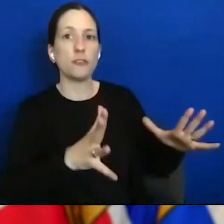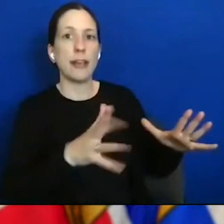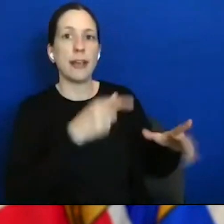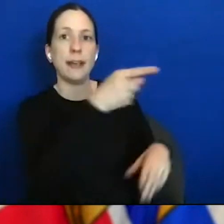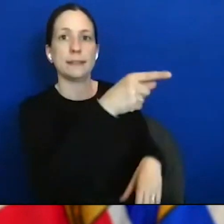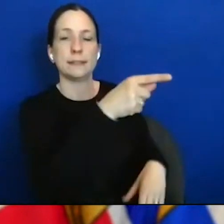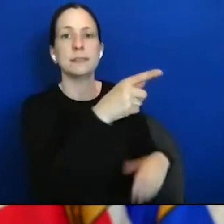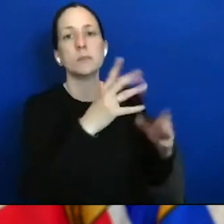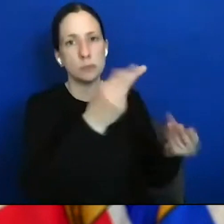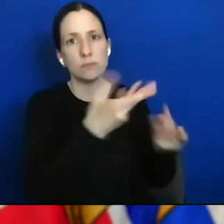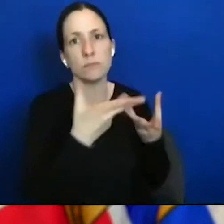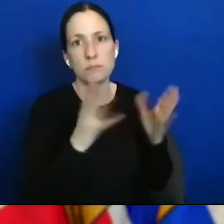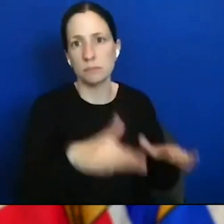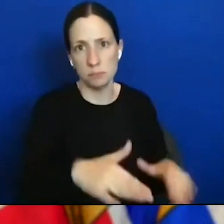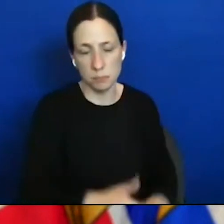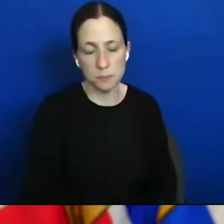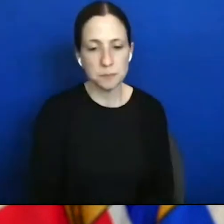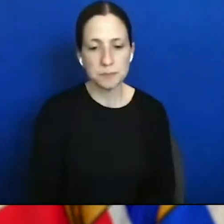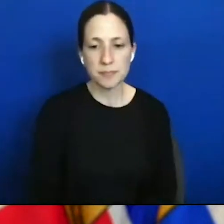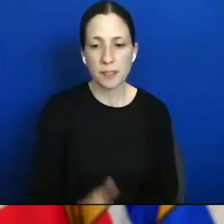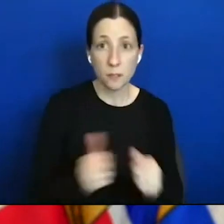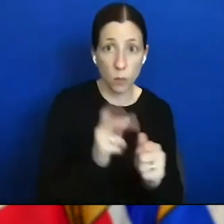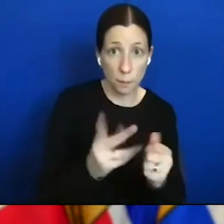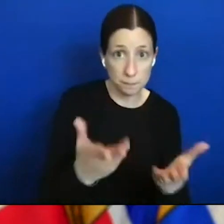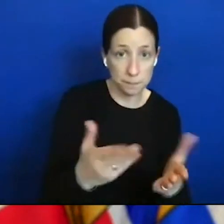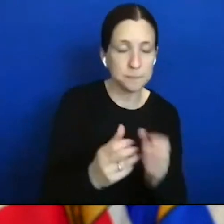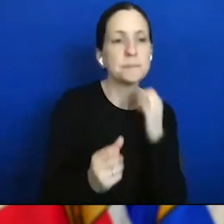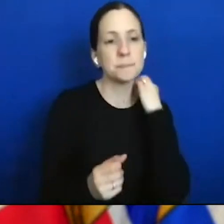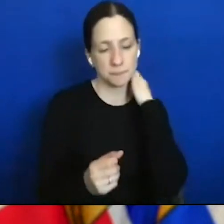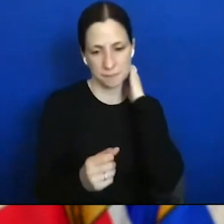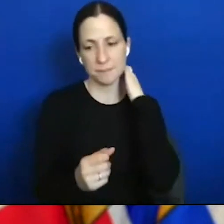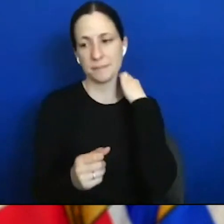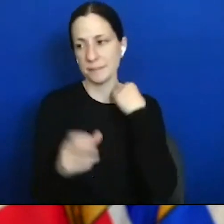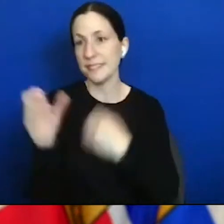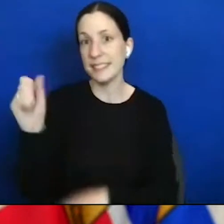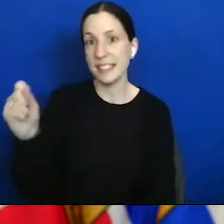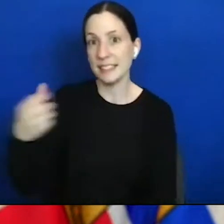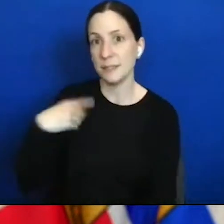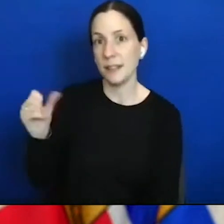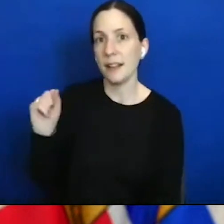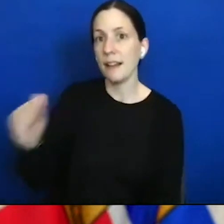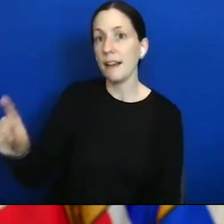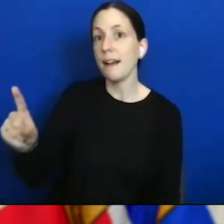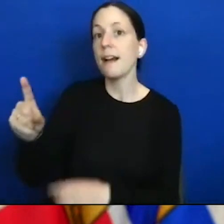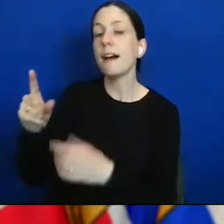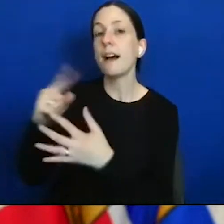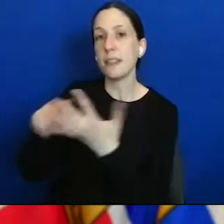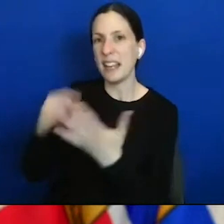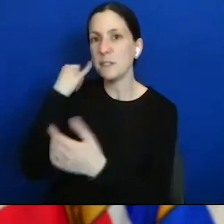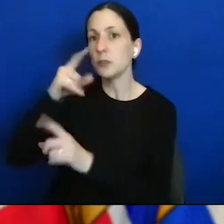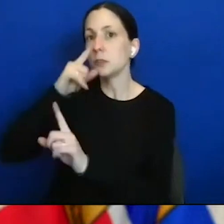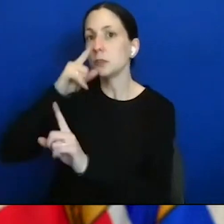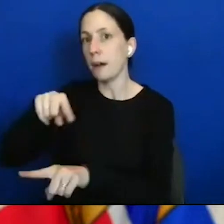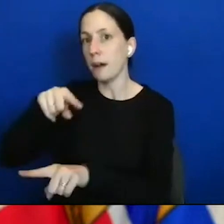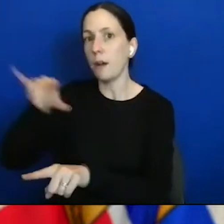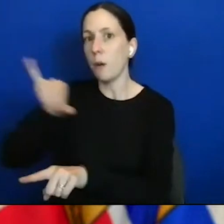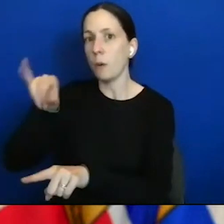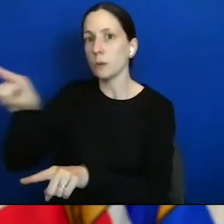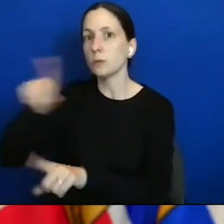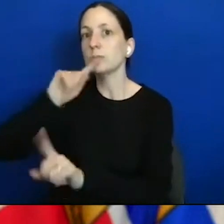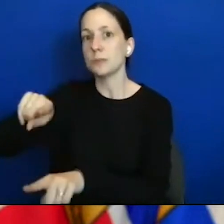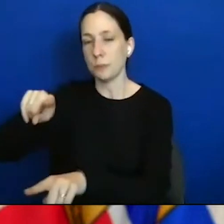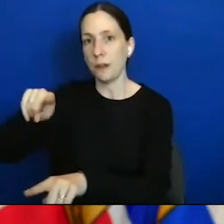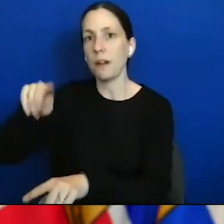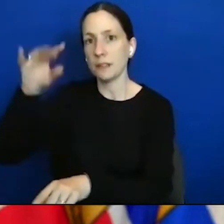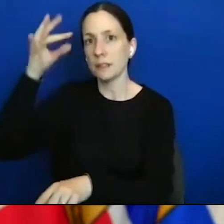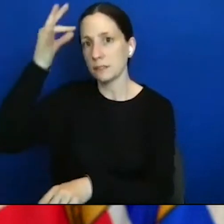there. Tanya, do you have a follow-up? Yes, please. And for my colleagues, if we could get an answer in French to